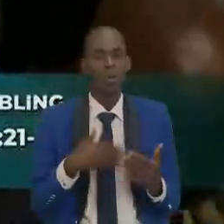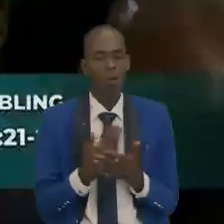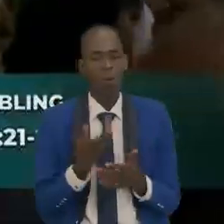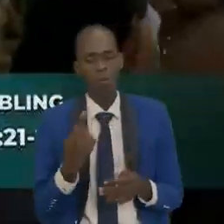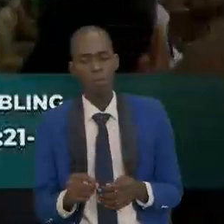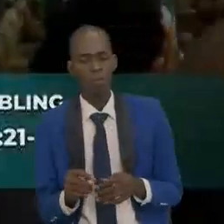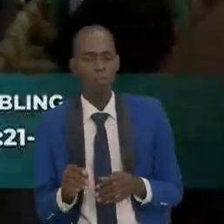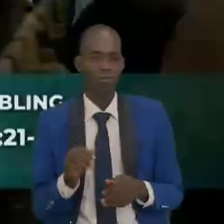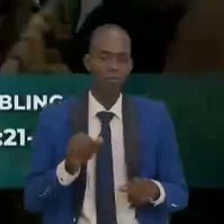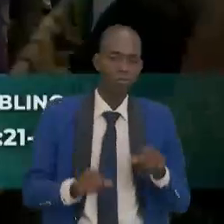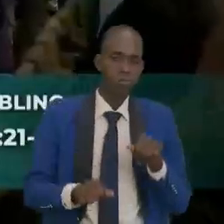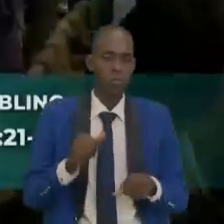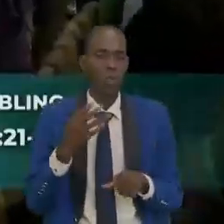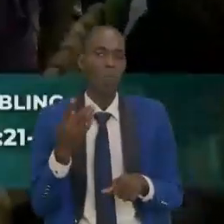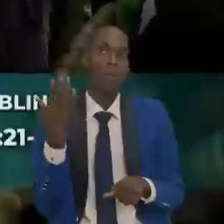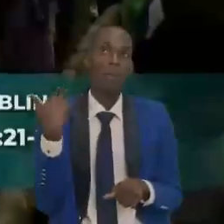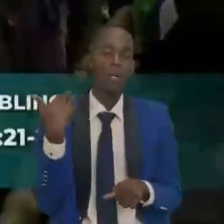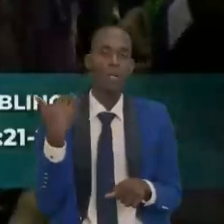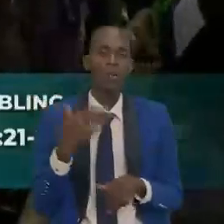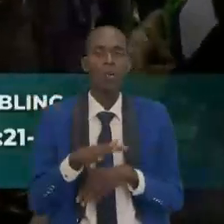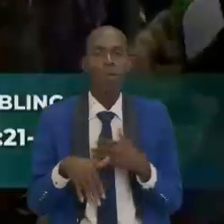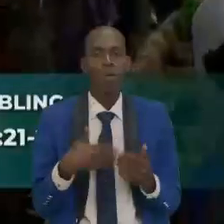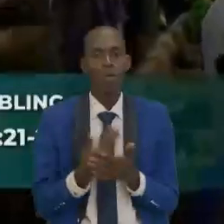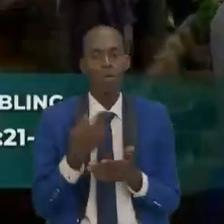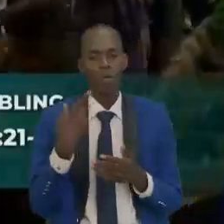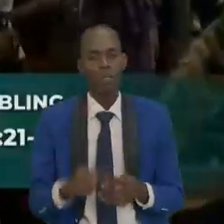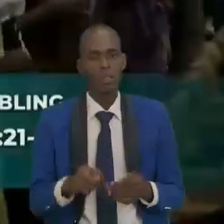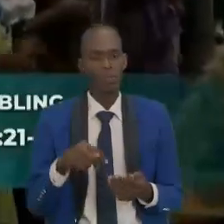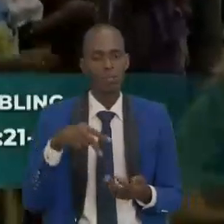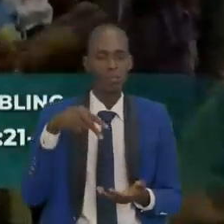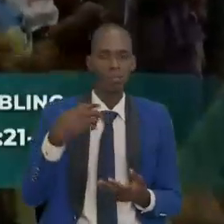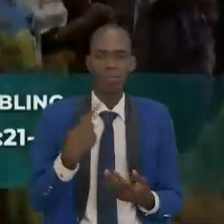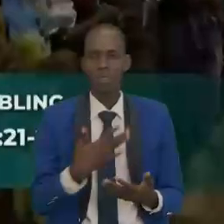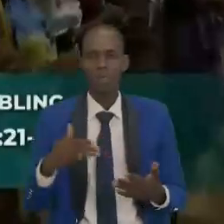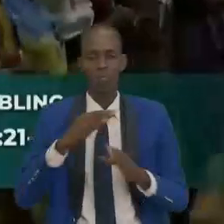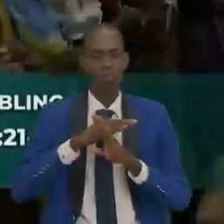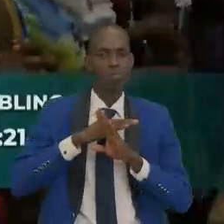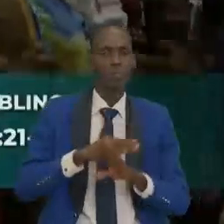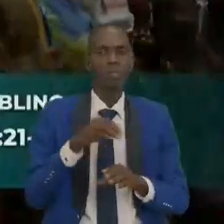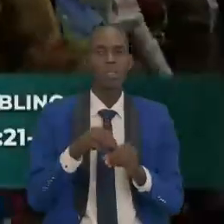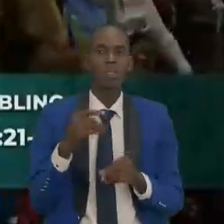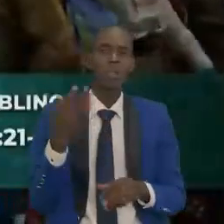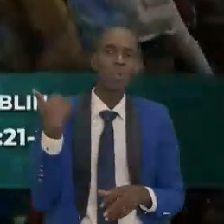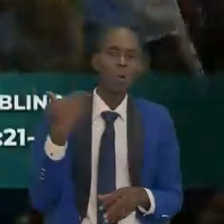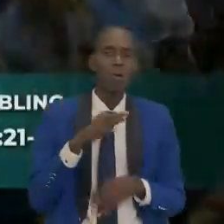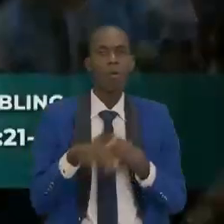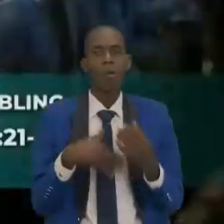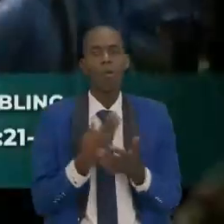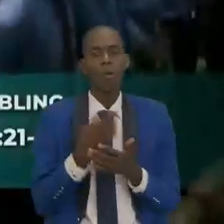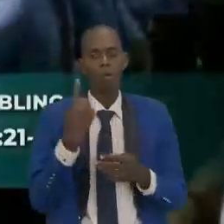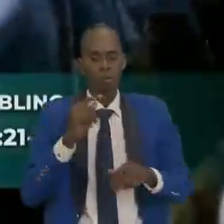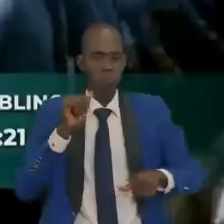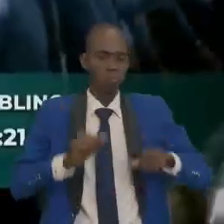of the past all the stumbling of the past all the unbelief of the